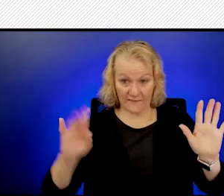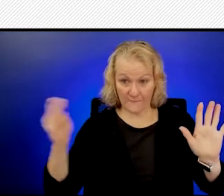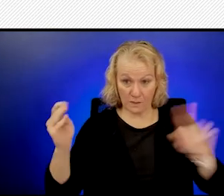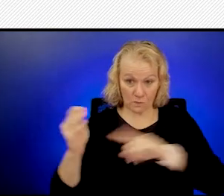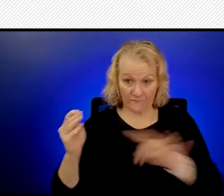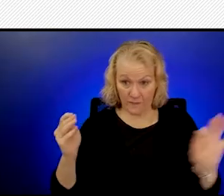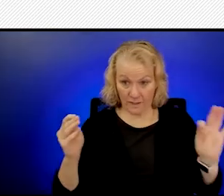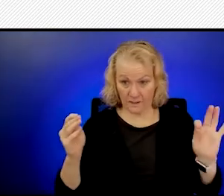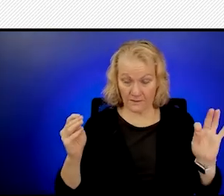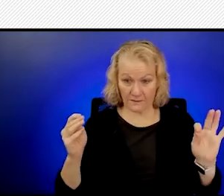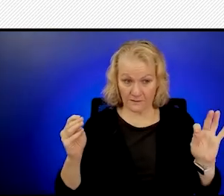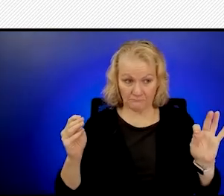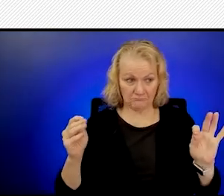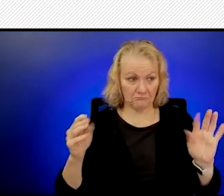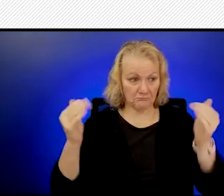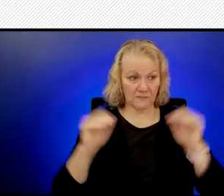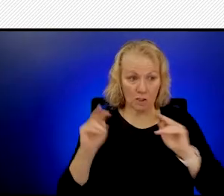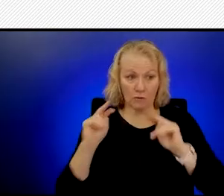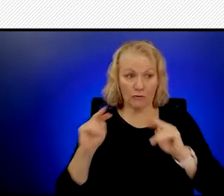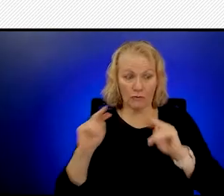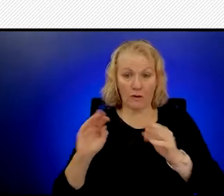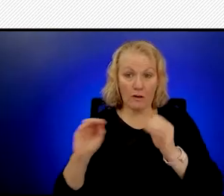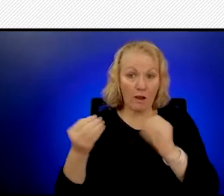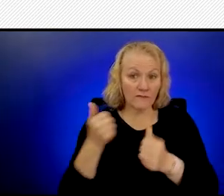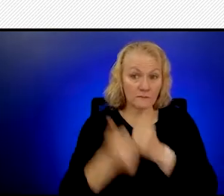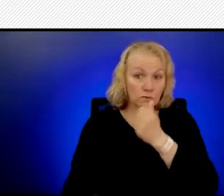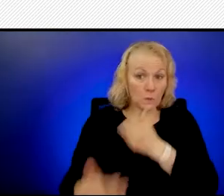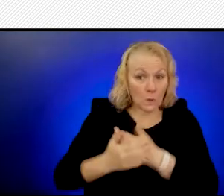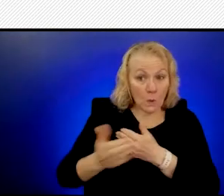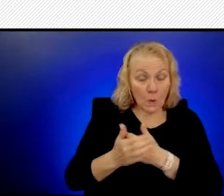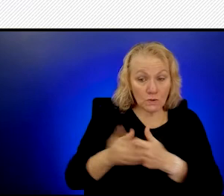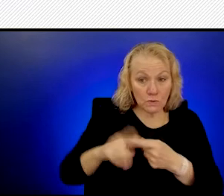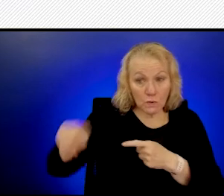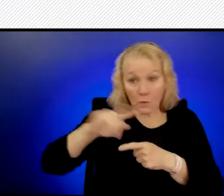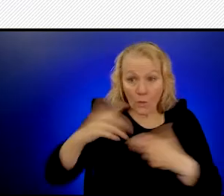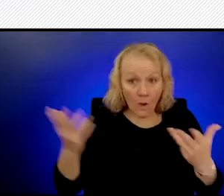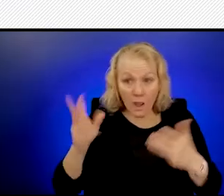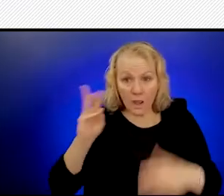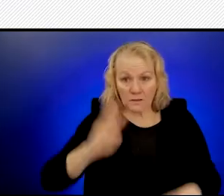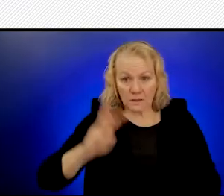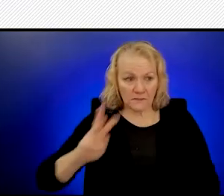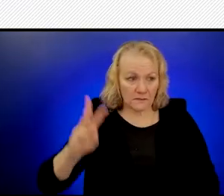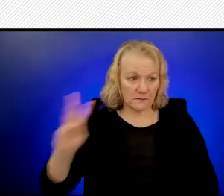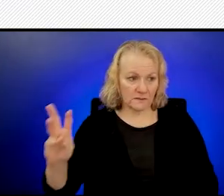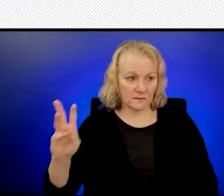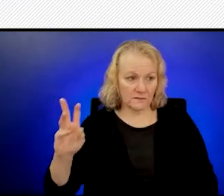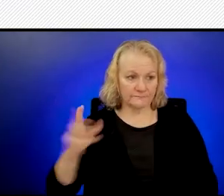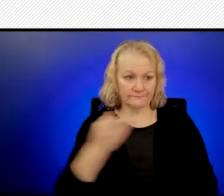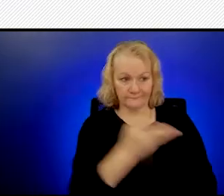Friday. You can look up the office that's closest to you by going to